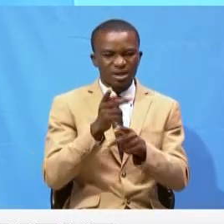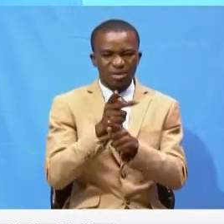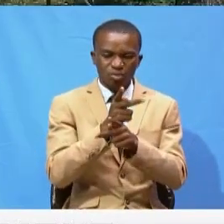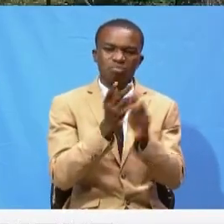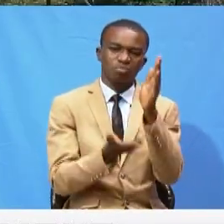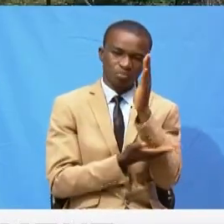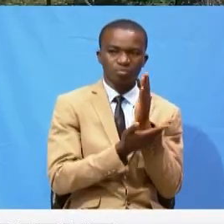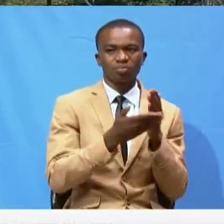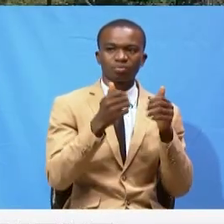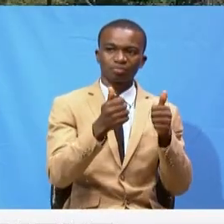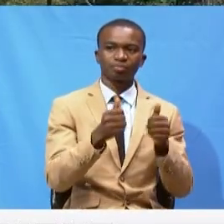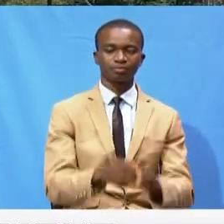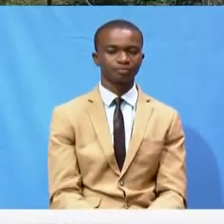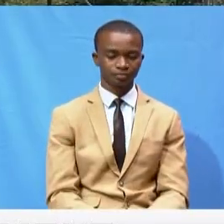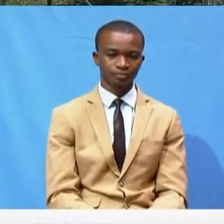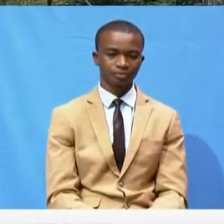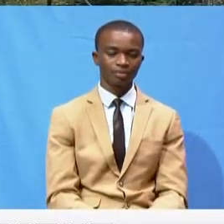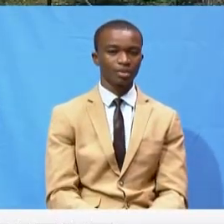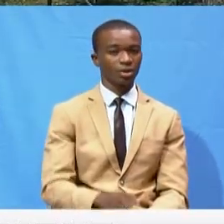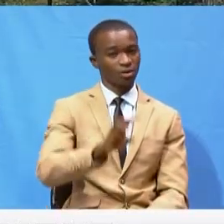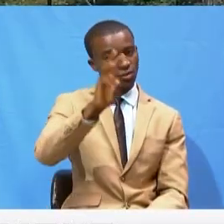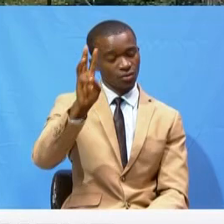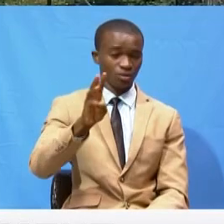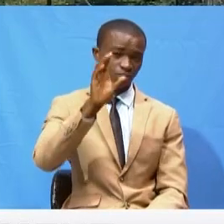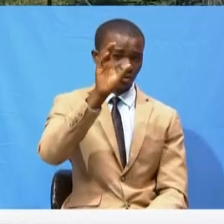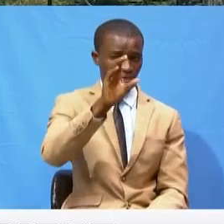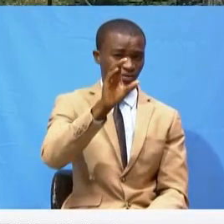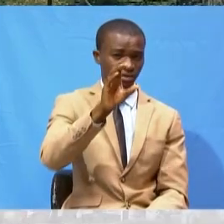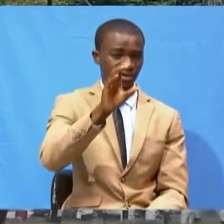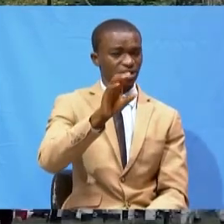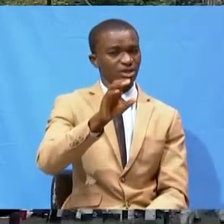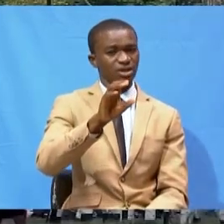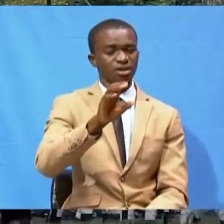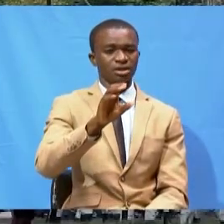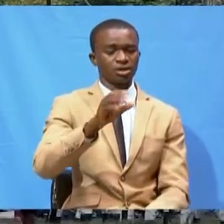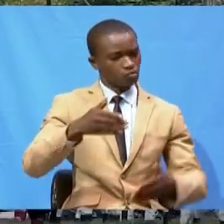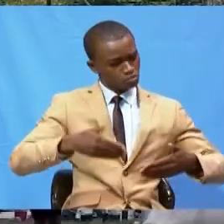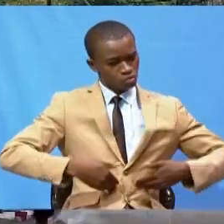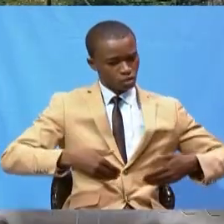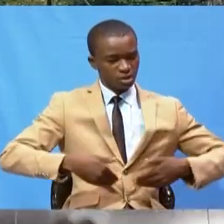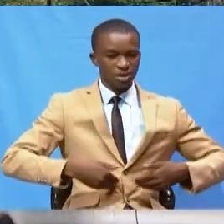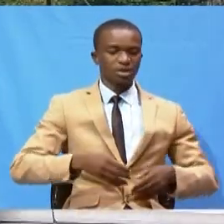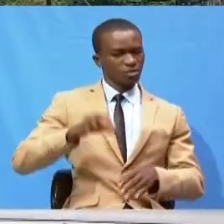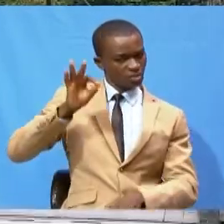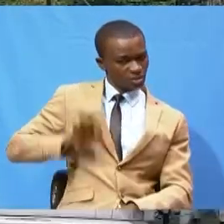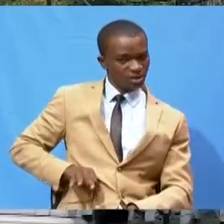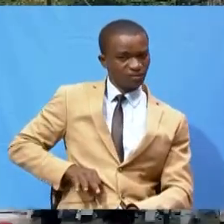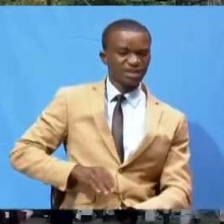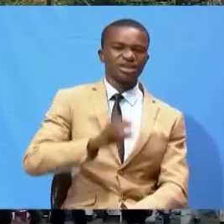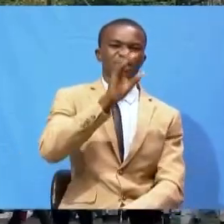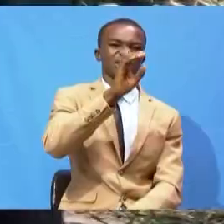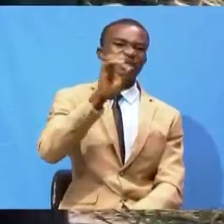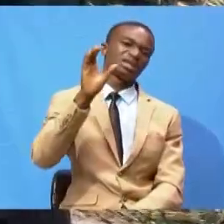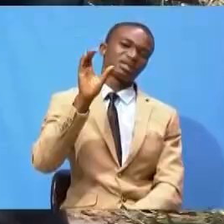report. Youths in Western Province who benefited from the Busulu loan scheme and the Citizens Economic Empowerment Commission,